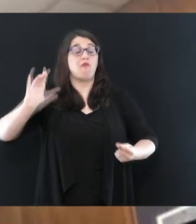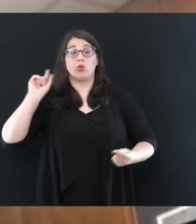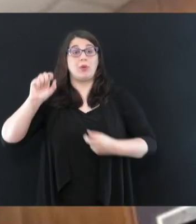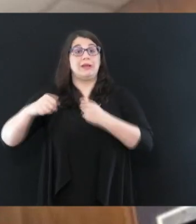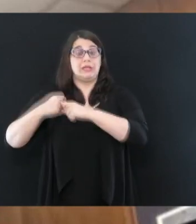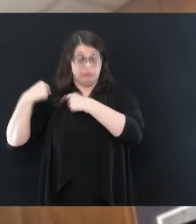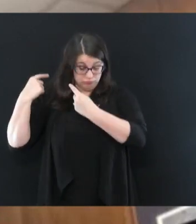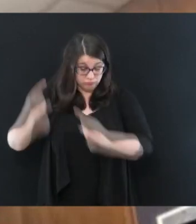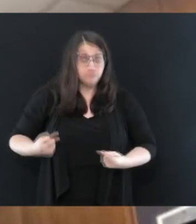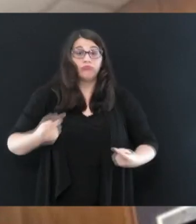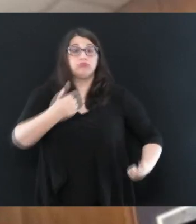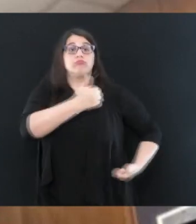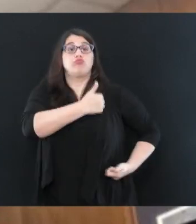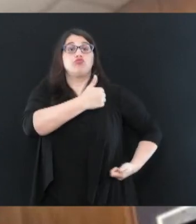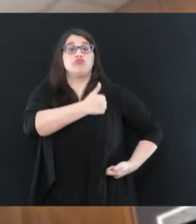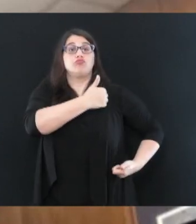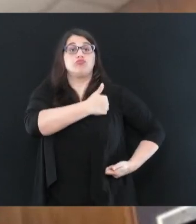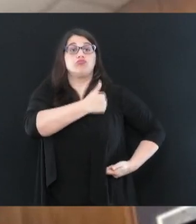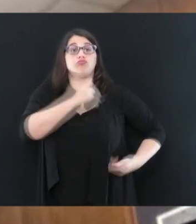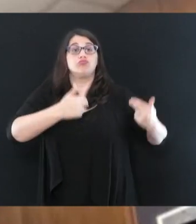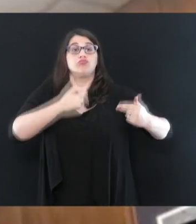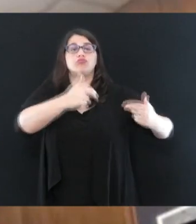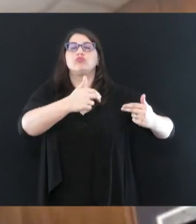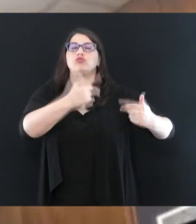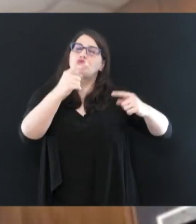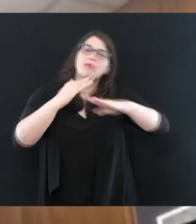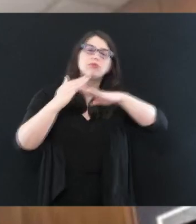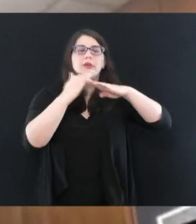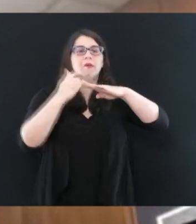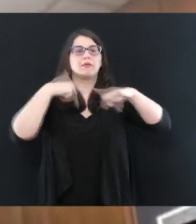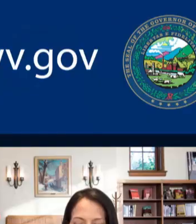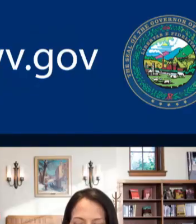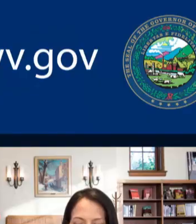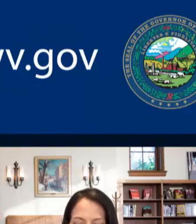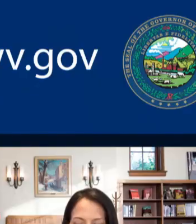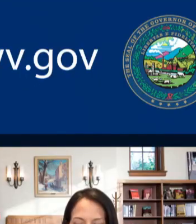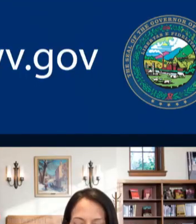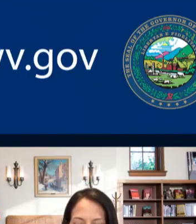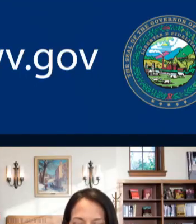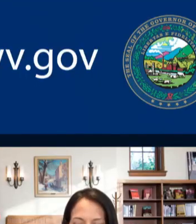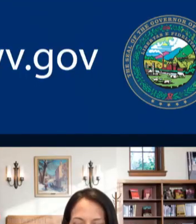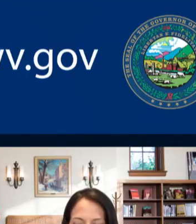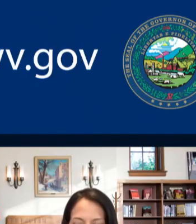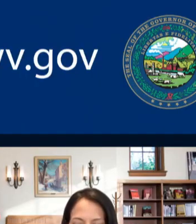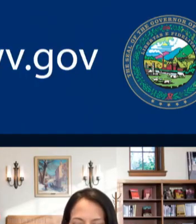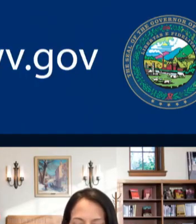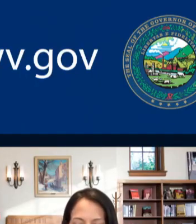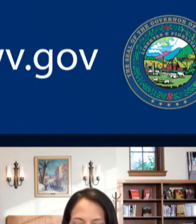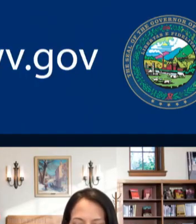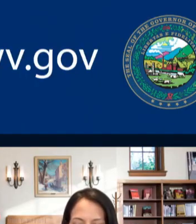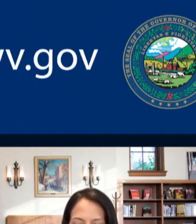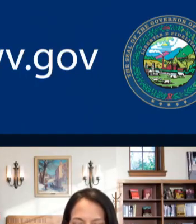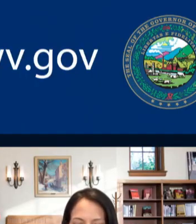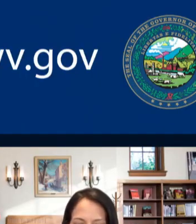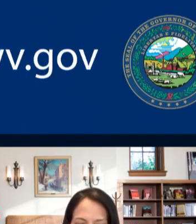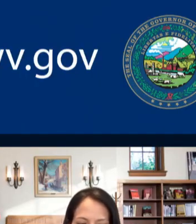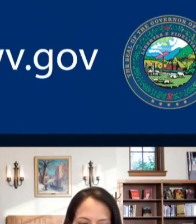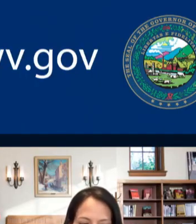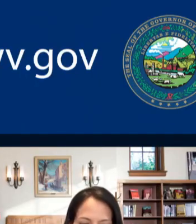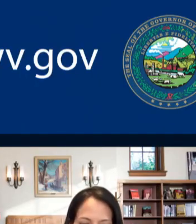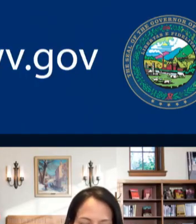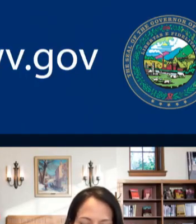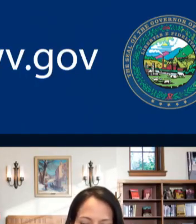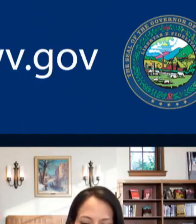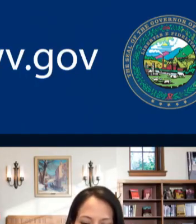years attempting to keep our nation safe. Thank you. All right, thank you, General. We'll now go to questions from members of the media. The